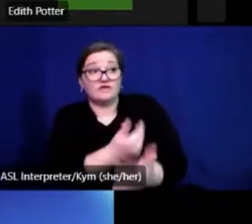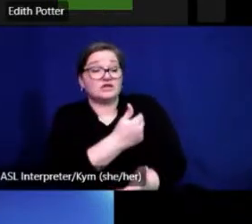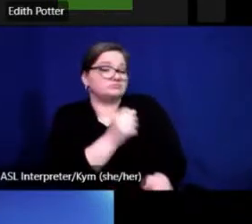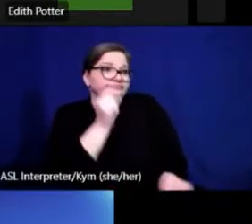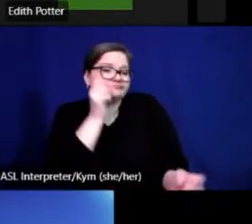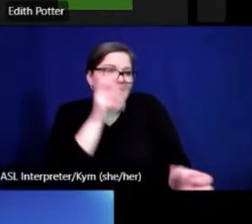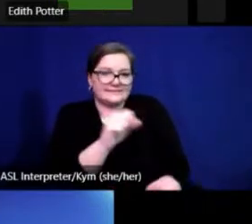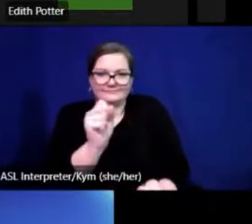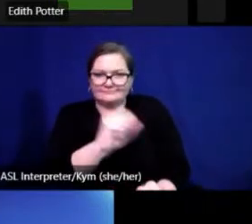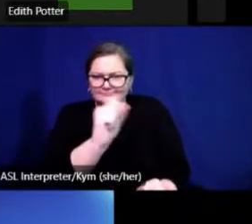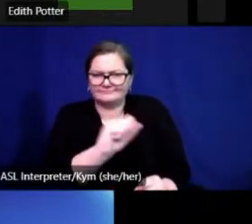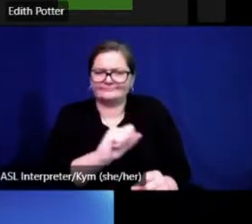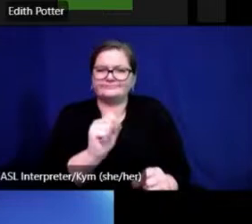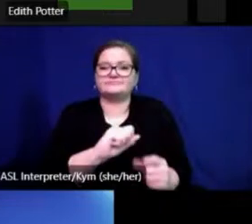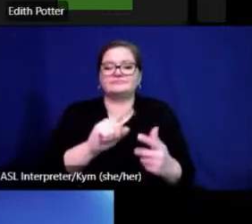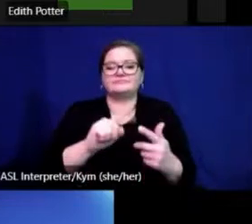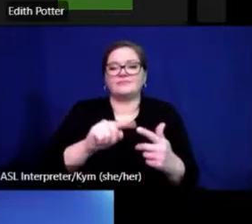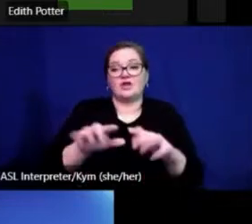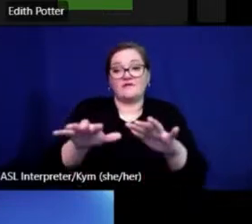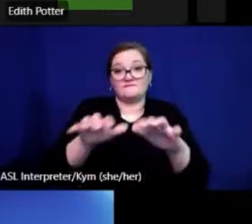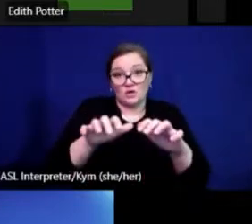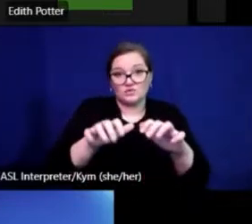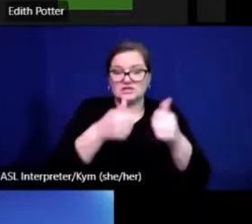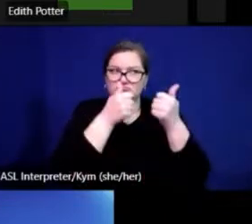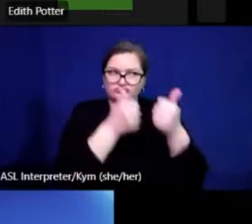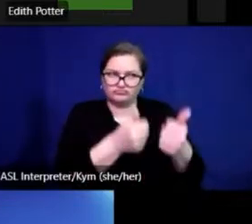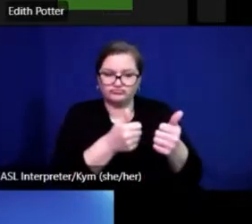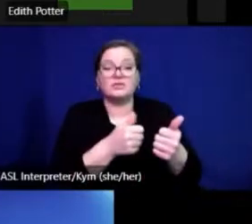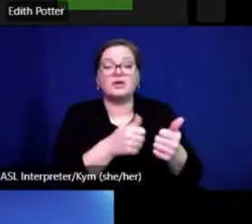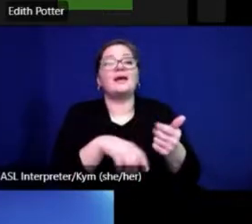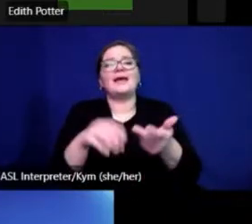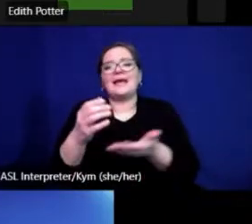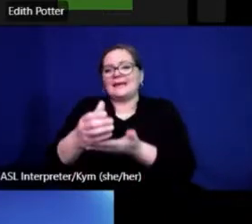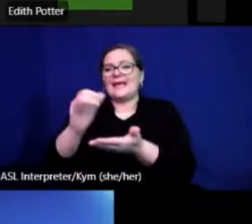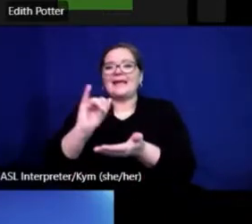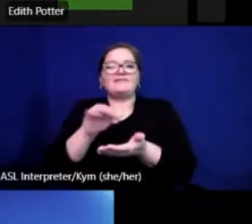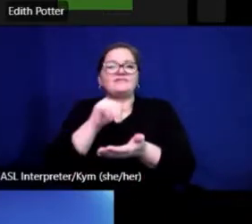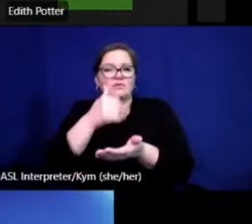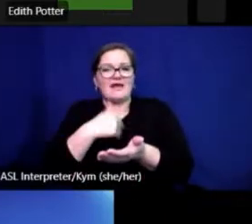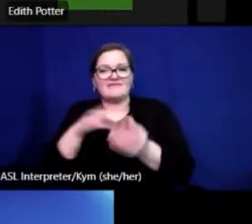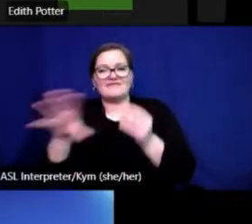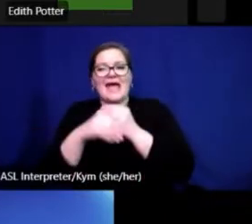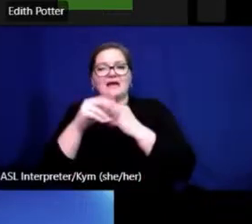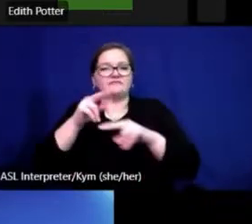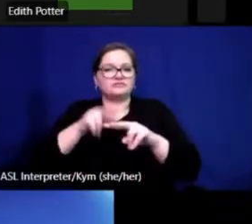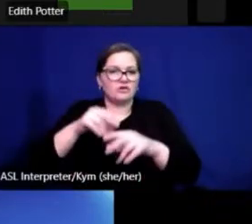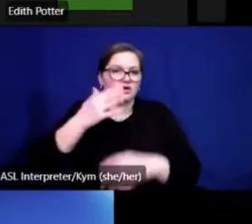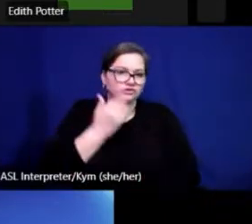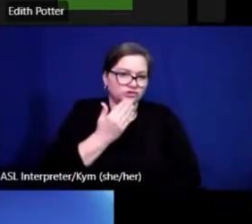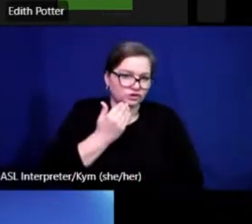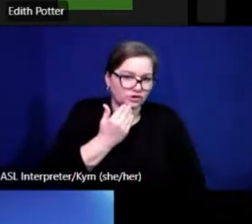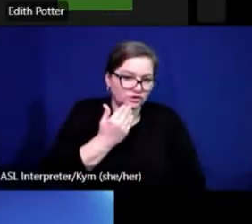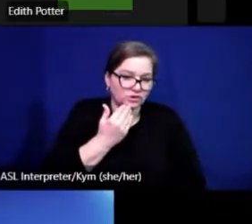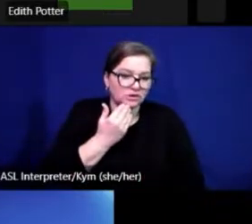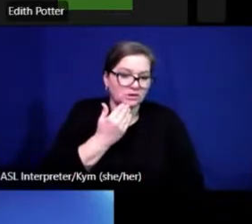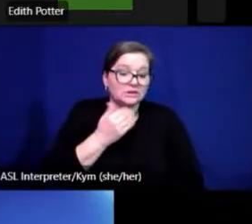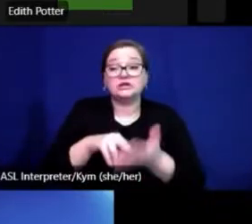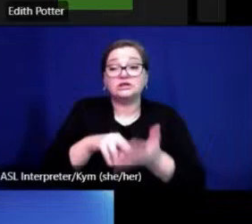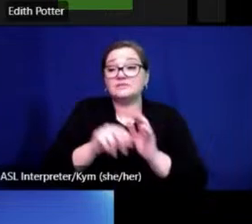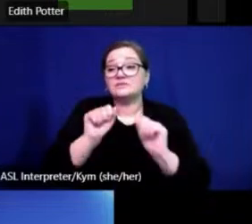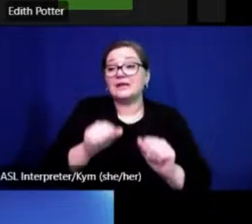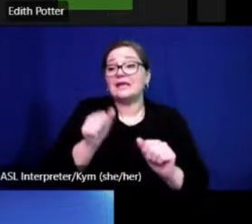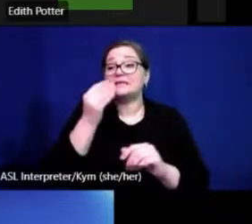amazing, frozen especially, and then canned, if it doesn't have those additives in it, can also help, allow you to eat a little